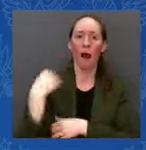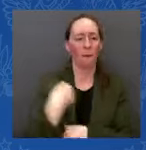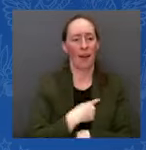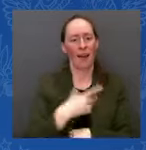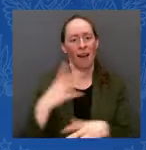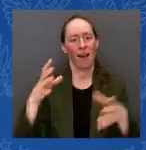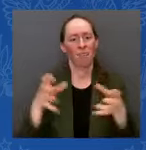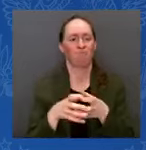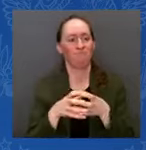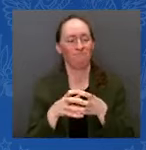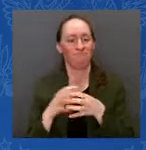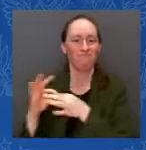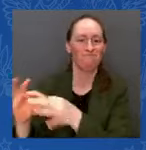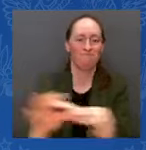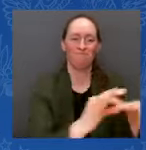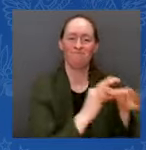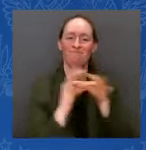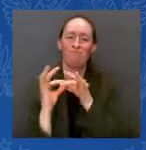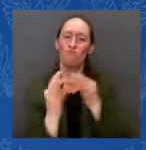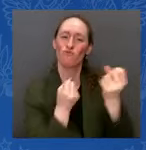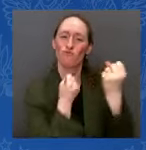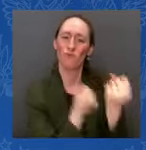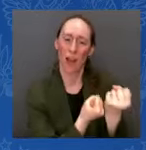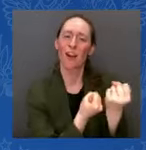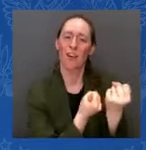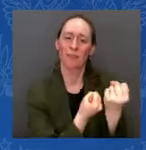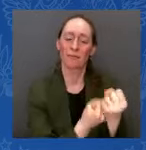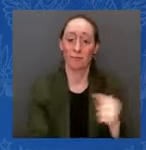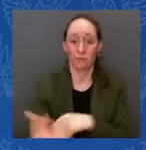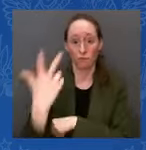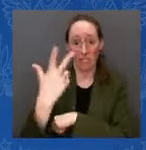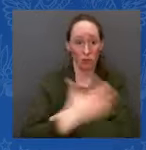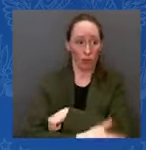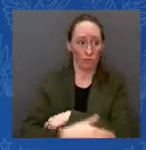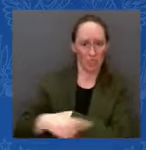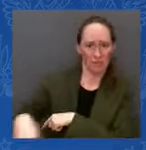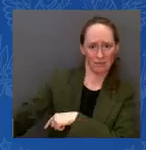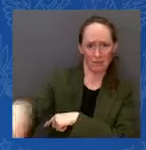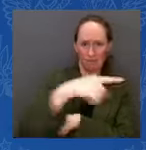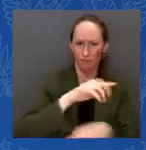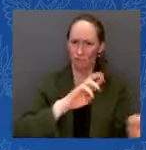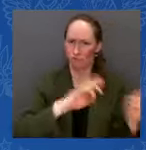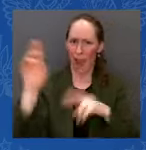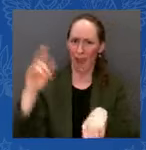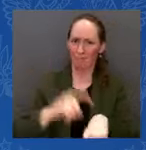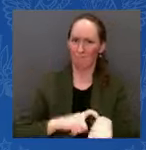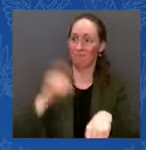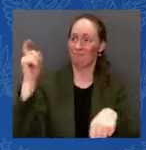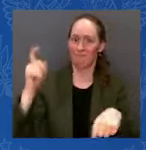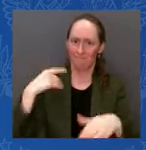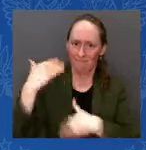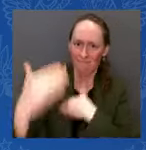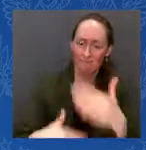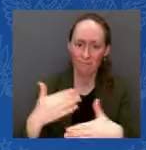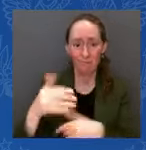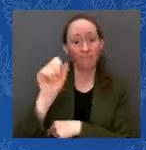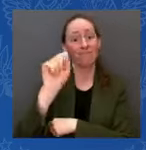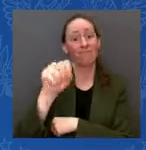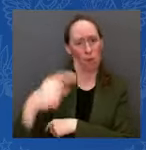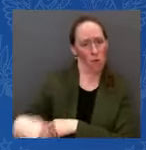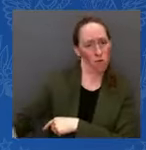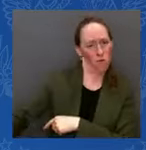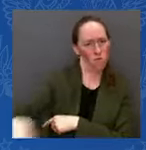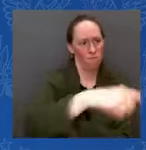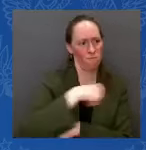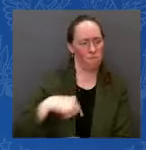to contribute, and all three nations stand ready to benefit. I look out from here today, and I